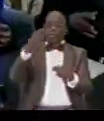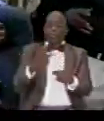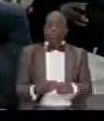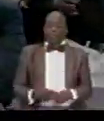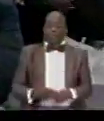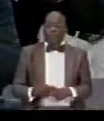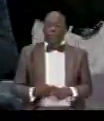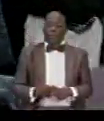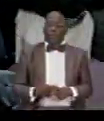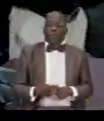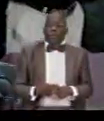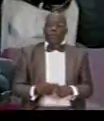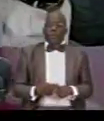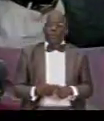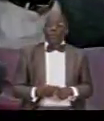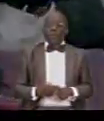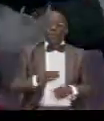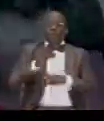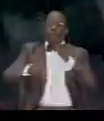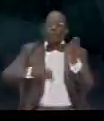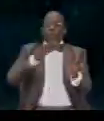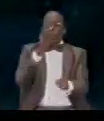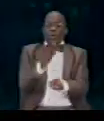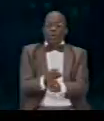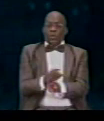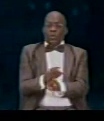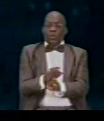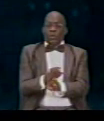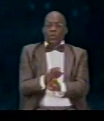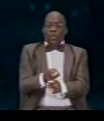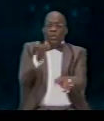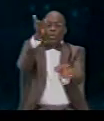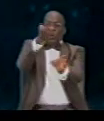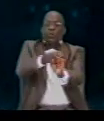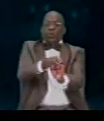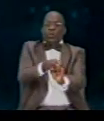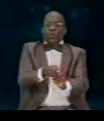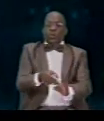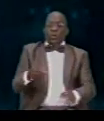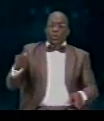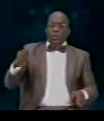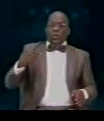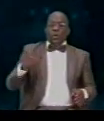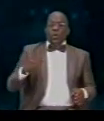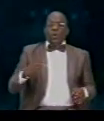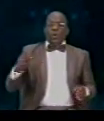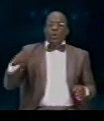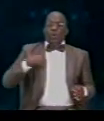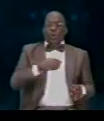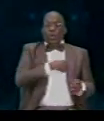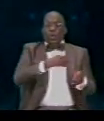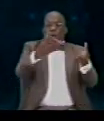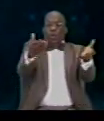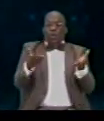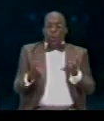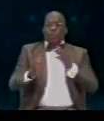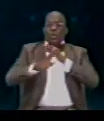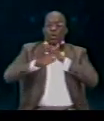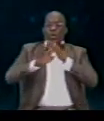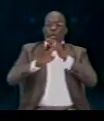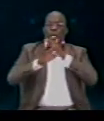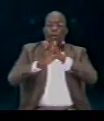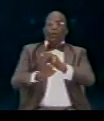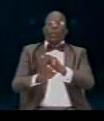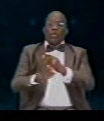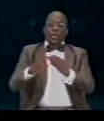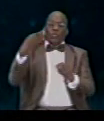name, that leads us to global inclusion. We want the barriers of religion to be broken. We